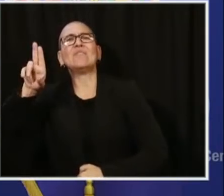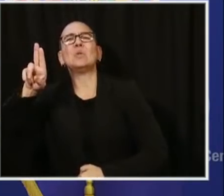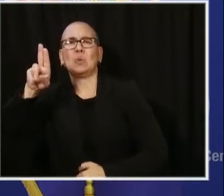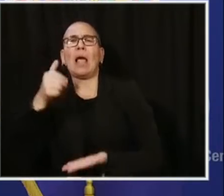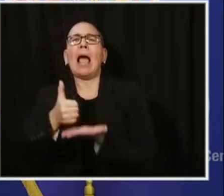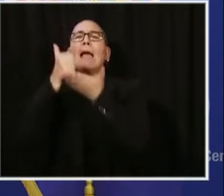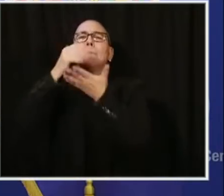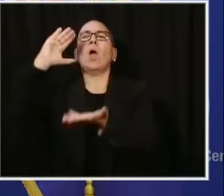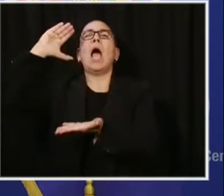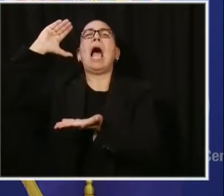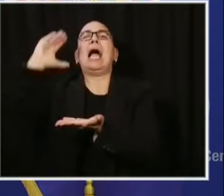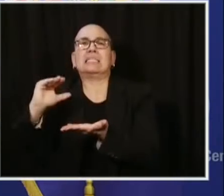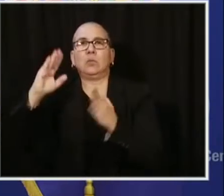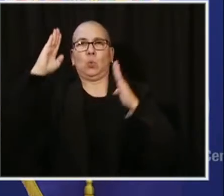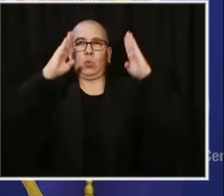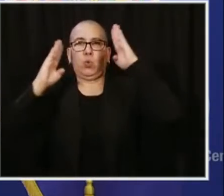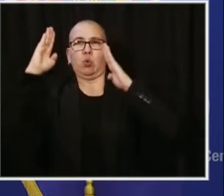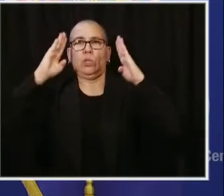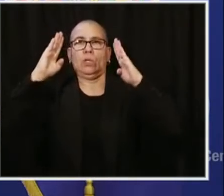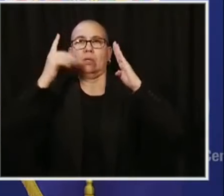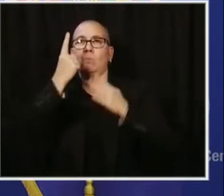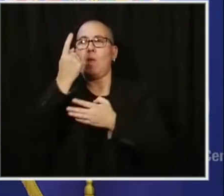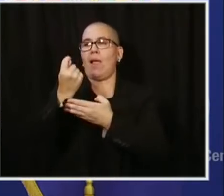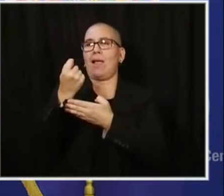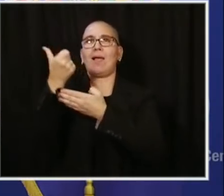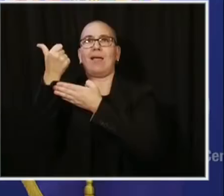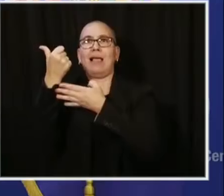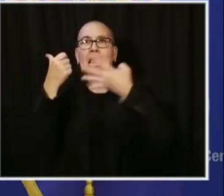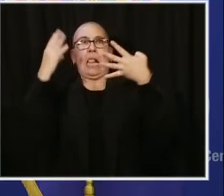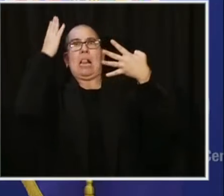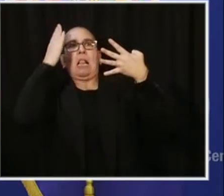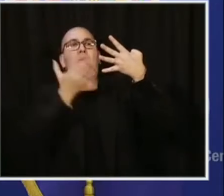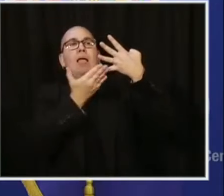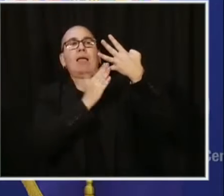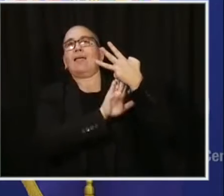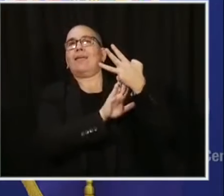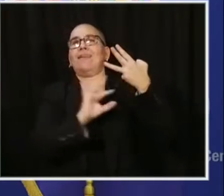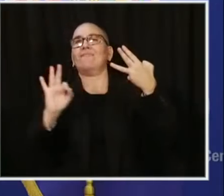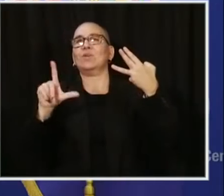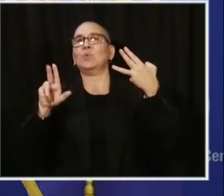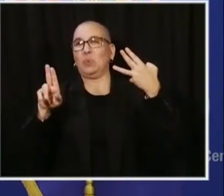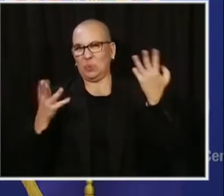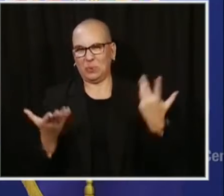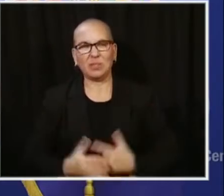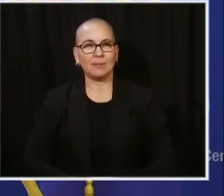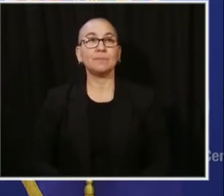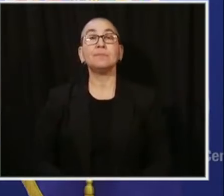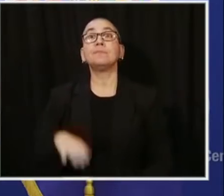allow healthcare workers who have certain exposures, who themselves are testing negative and are not symptomatic, to work safely